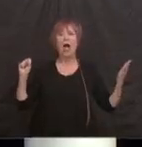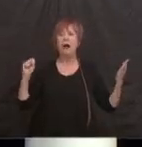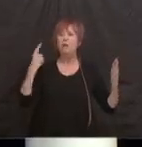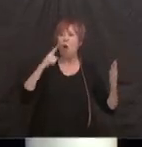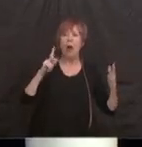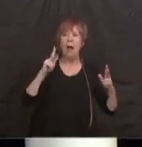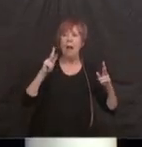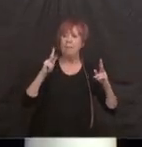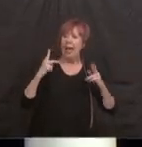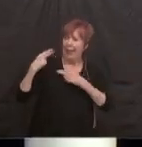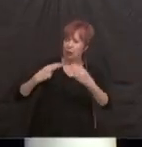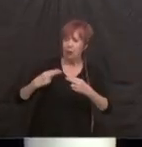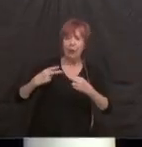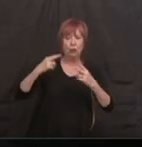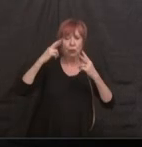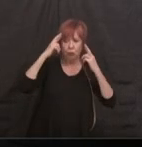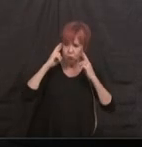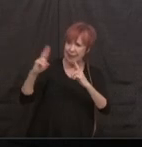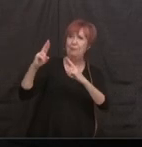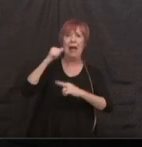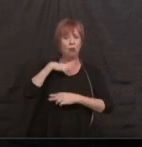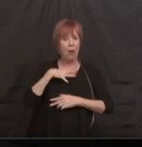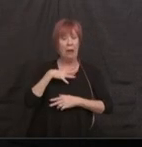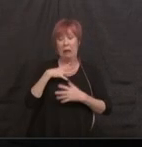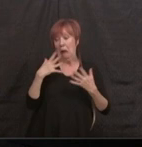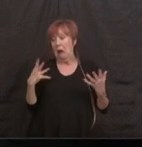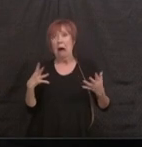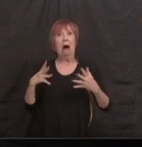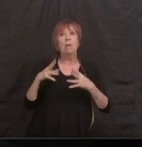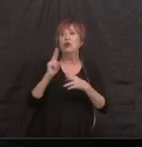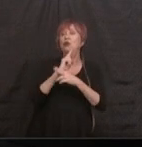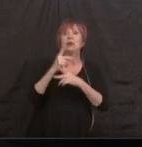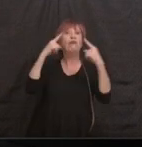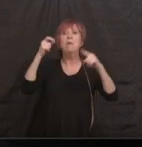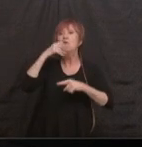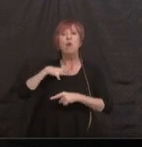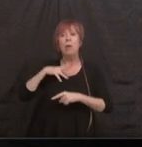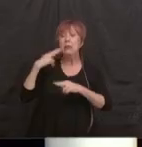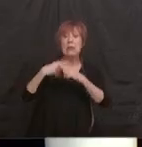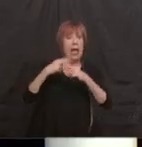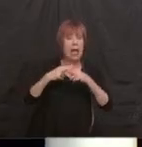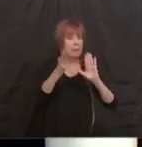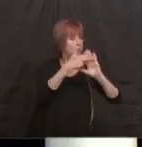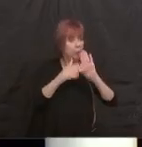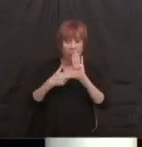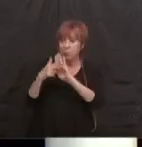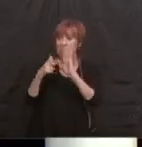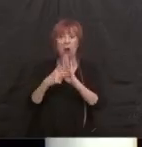memorialized in history in street names. Mm. We are also working on voter rights with our Defend Democracy